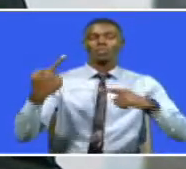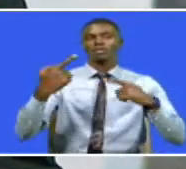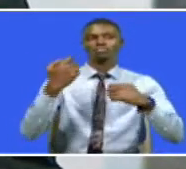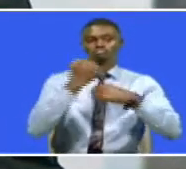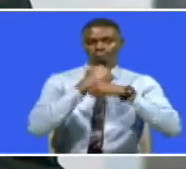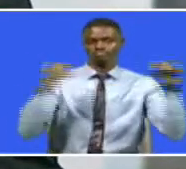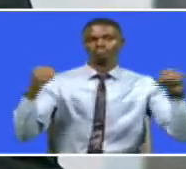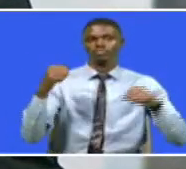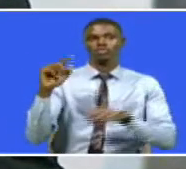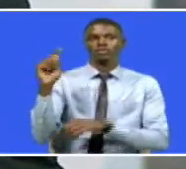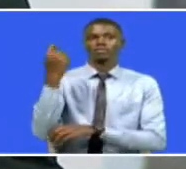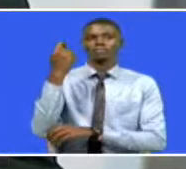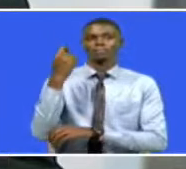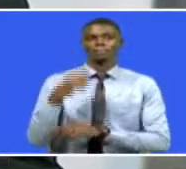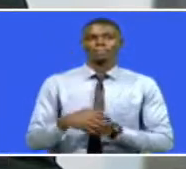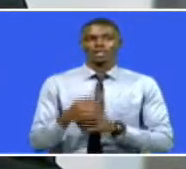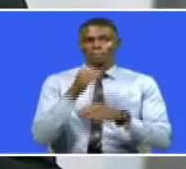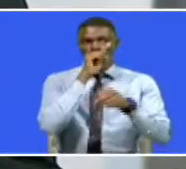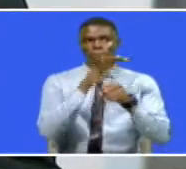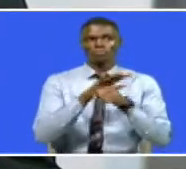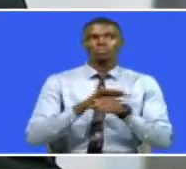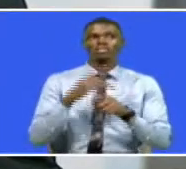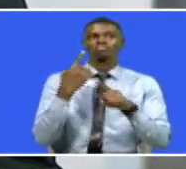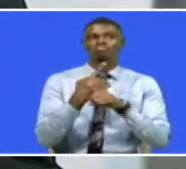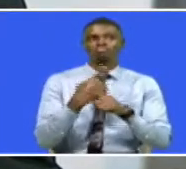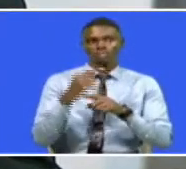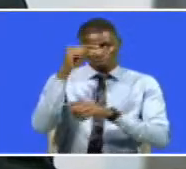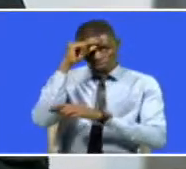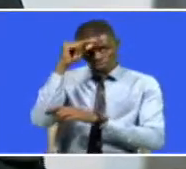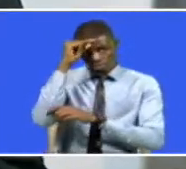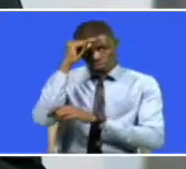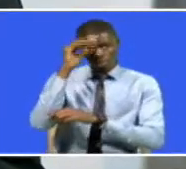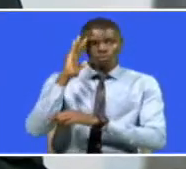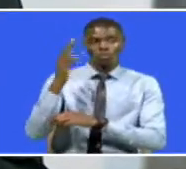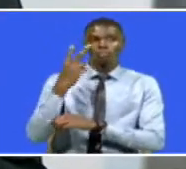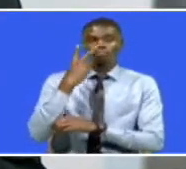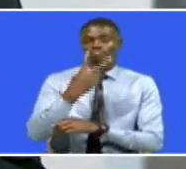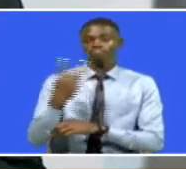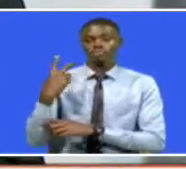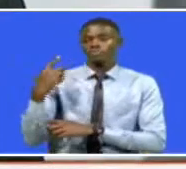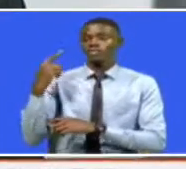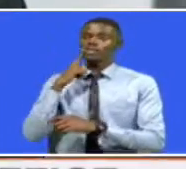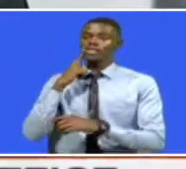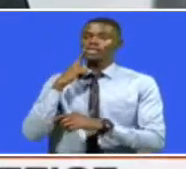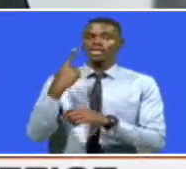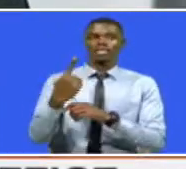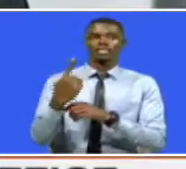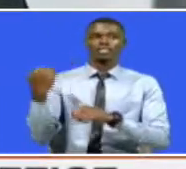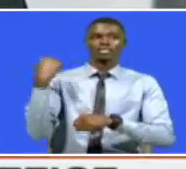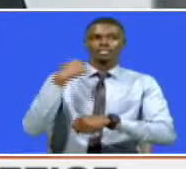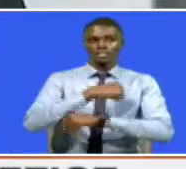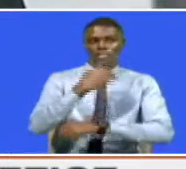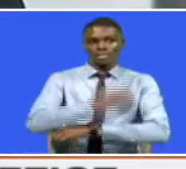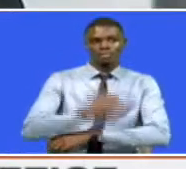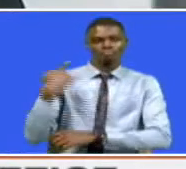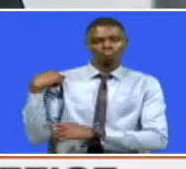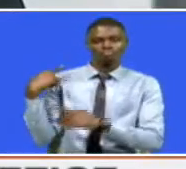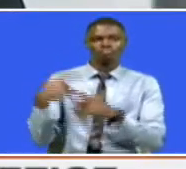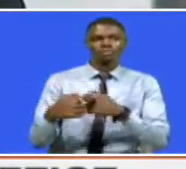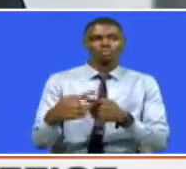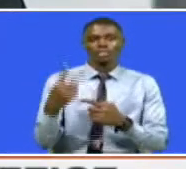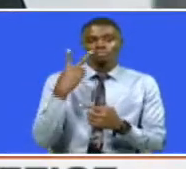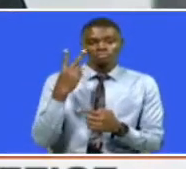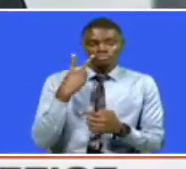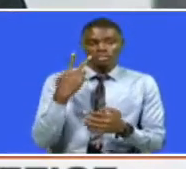of the Republic of Kenya. He promised a different government. We'll be looking back at the 100 days of the Ruto presidency and asking ourselves whether he's on track